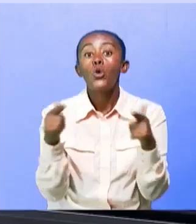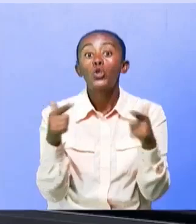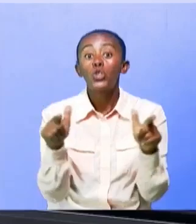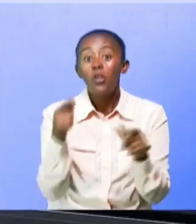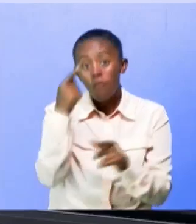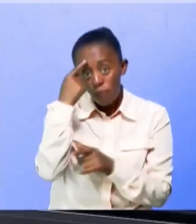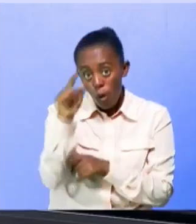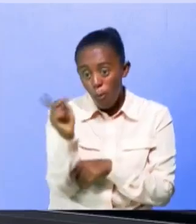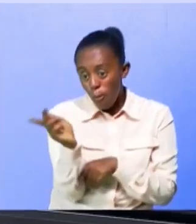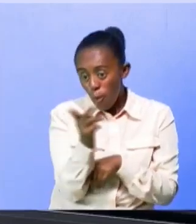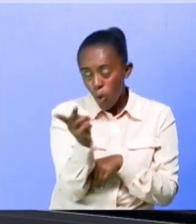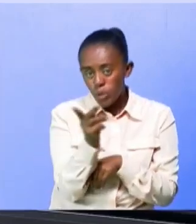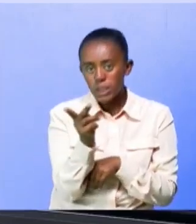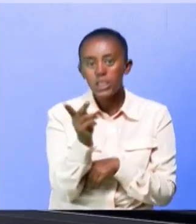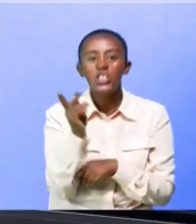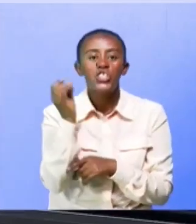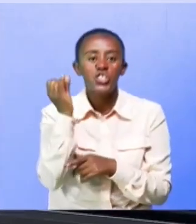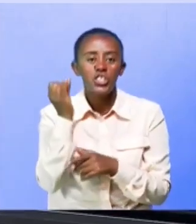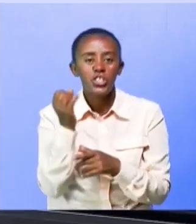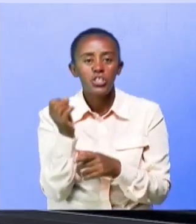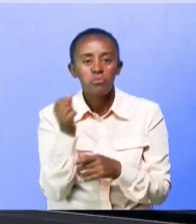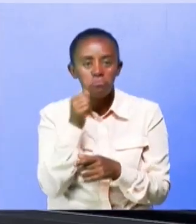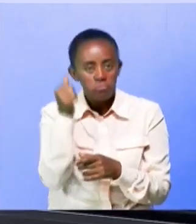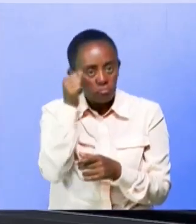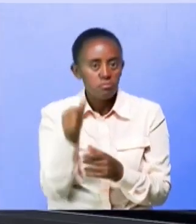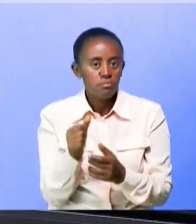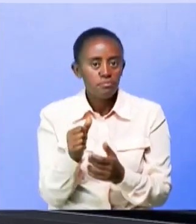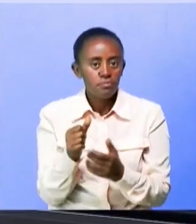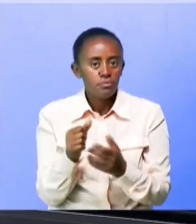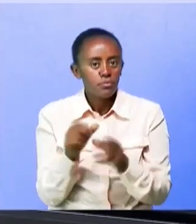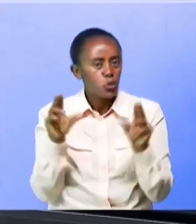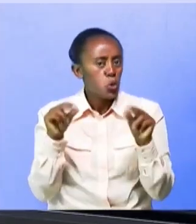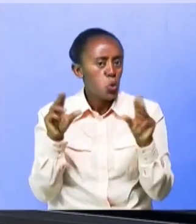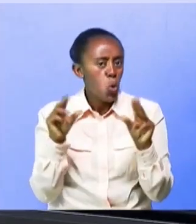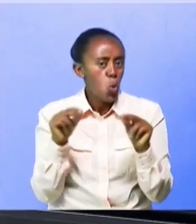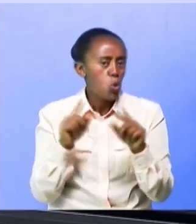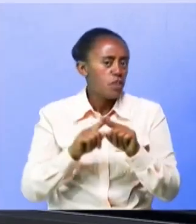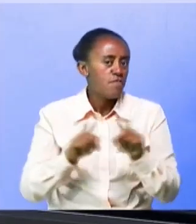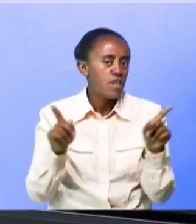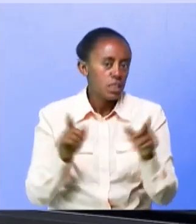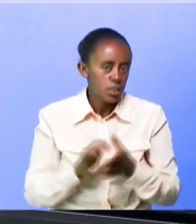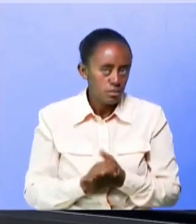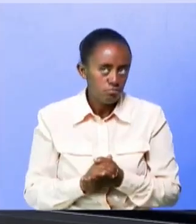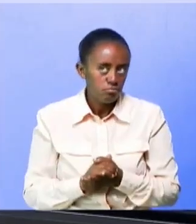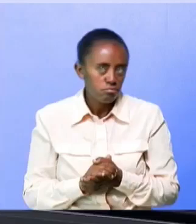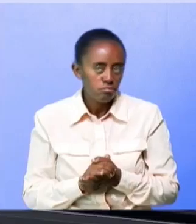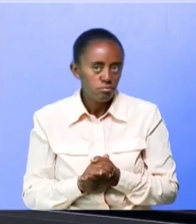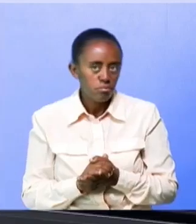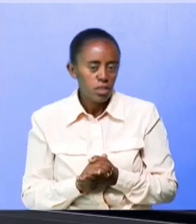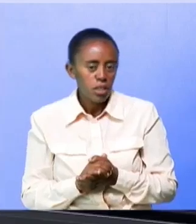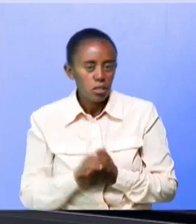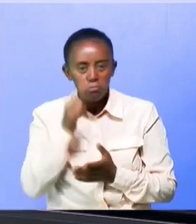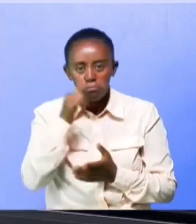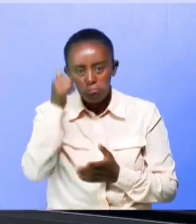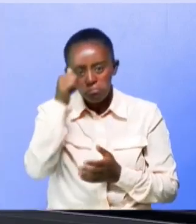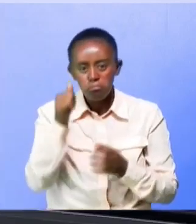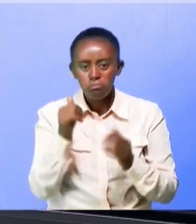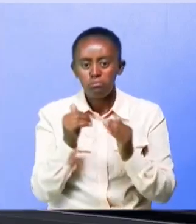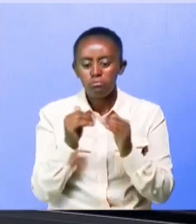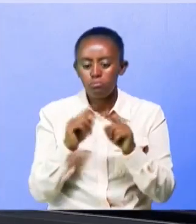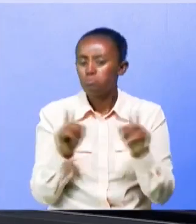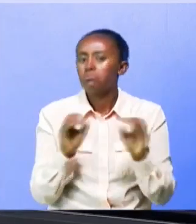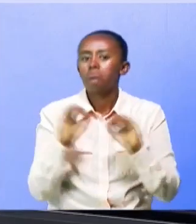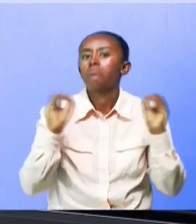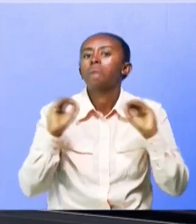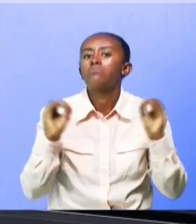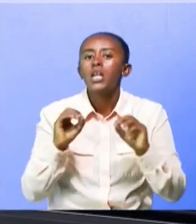for both gender. See, there is no difference among women and men. There is